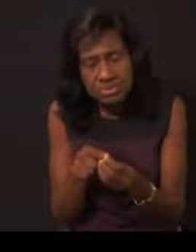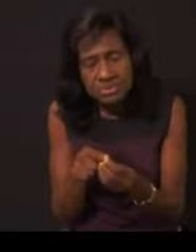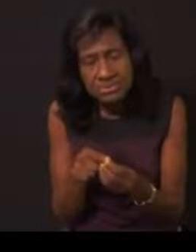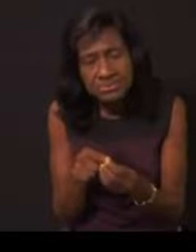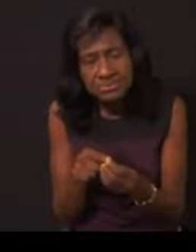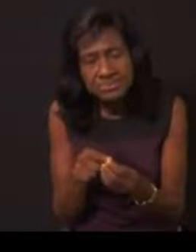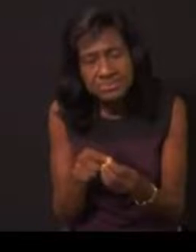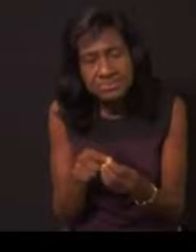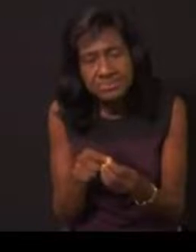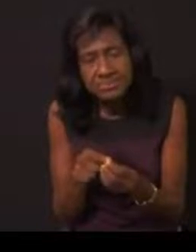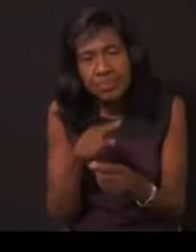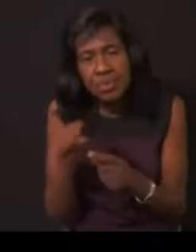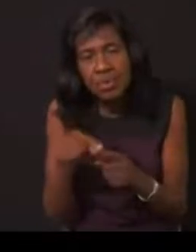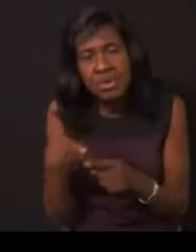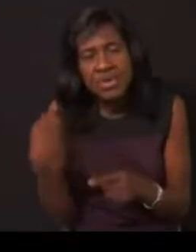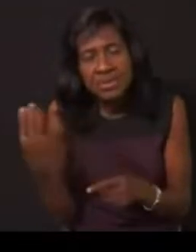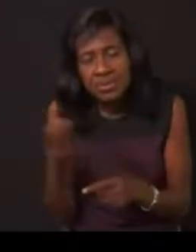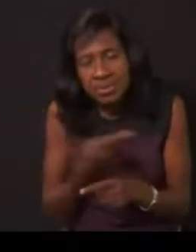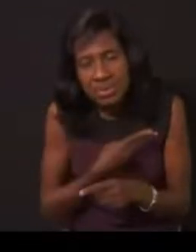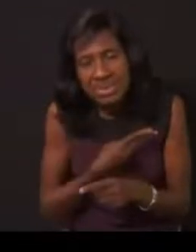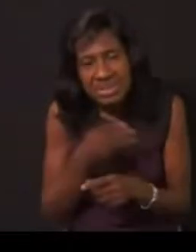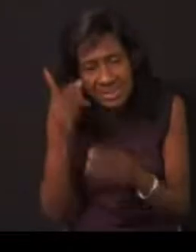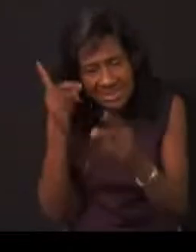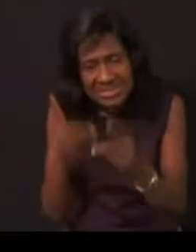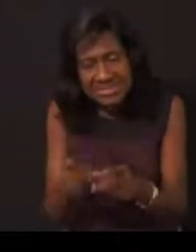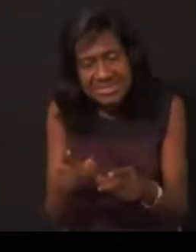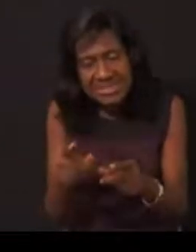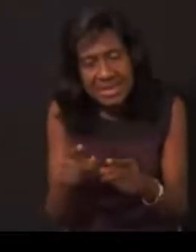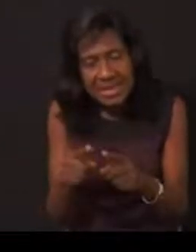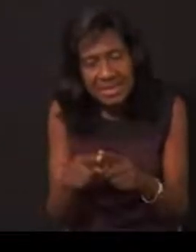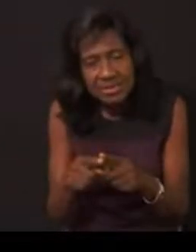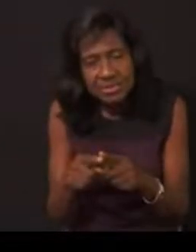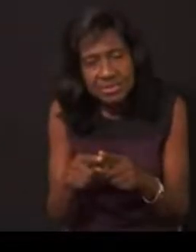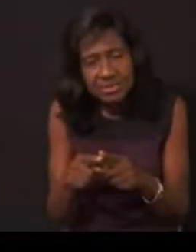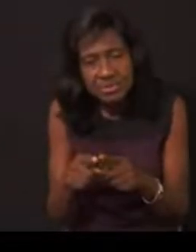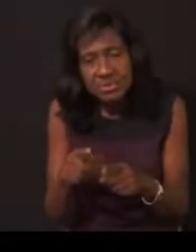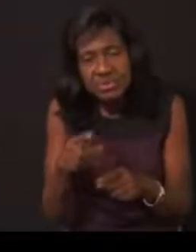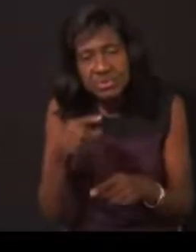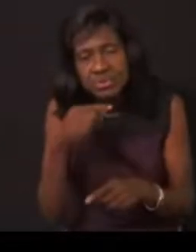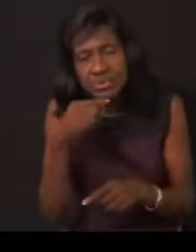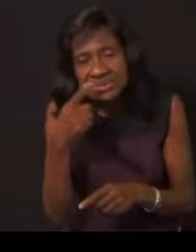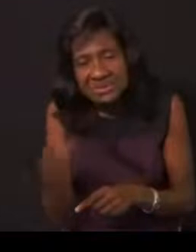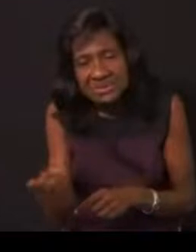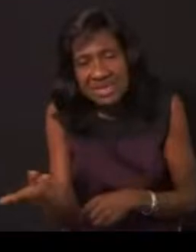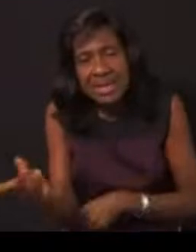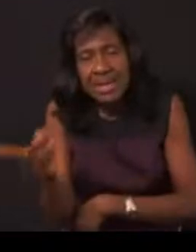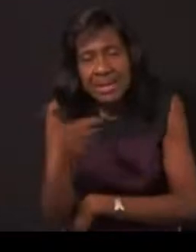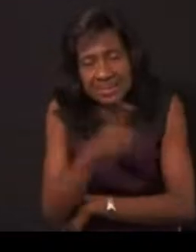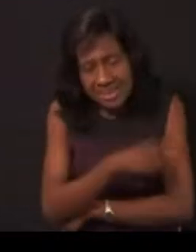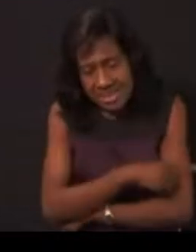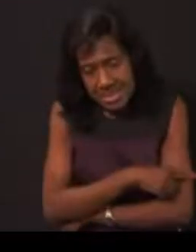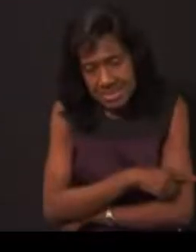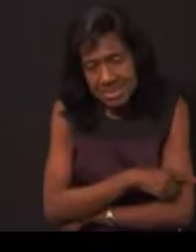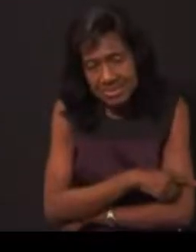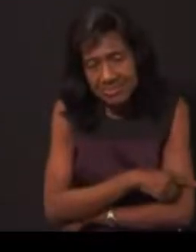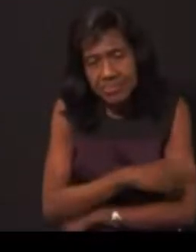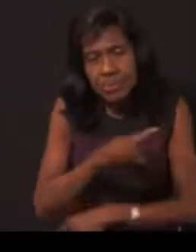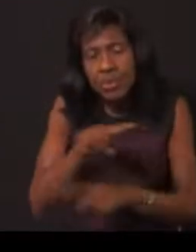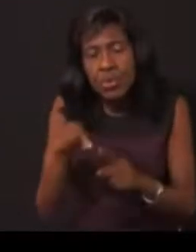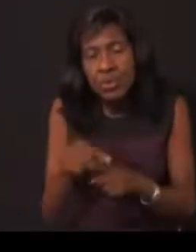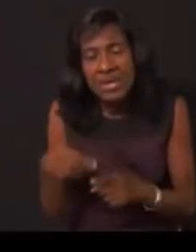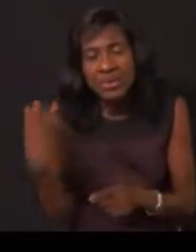when we decide to give a specific time frame that or date that we're going to